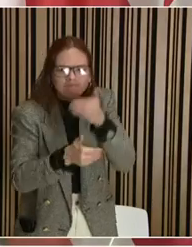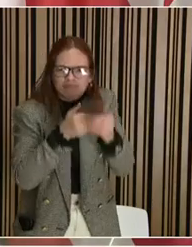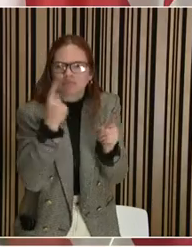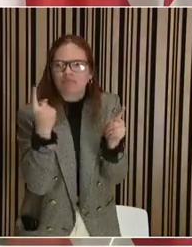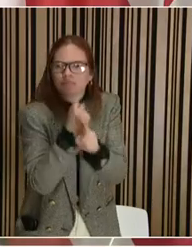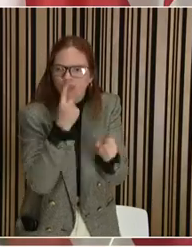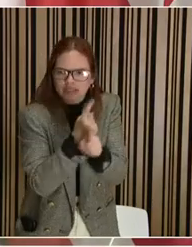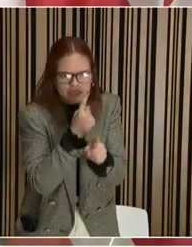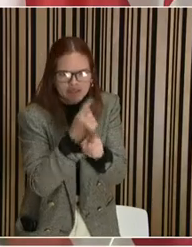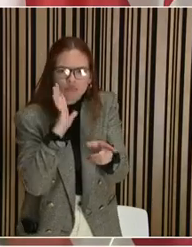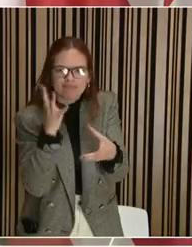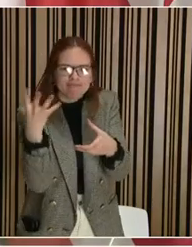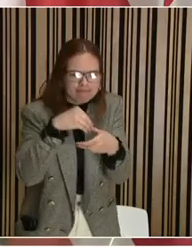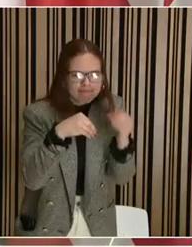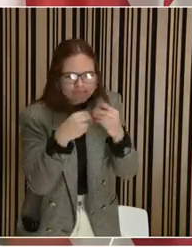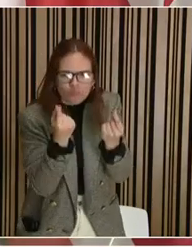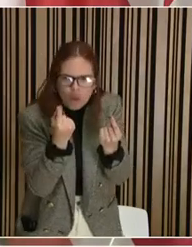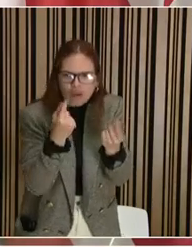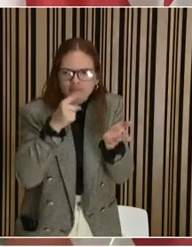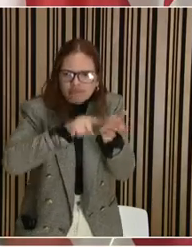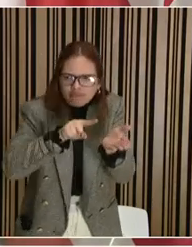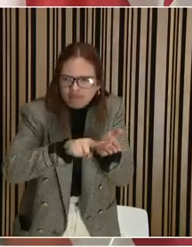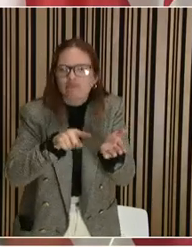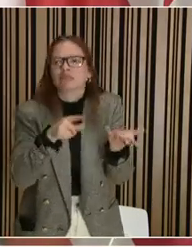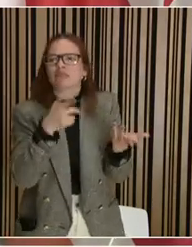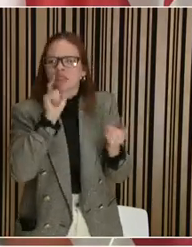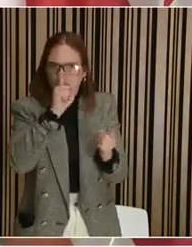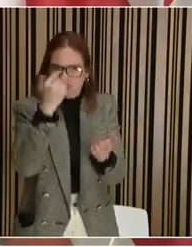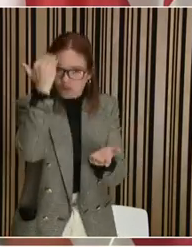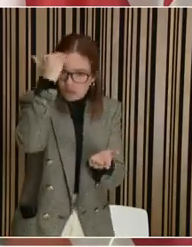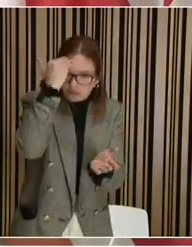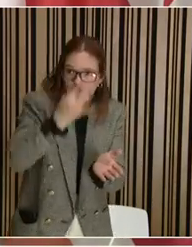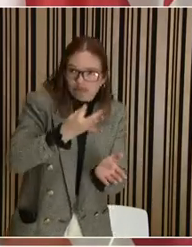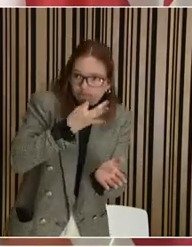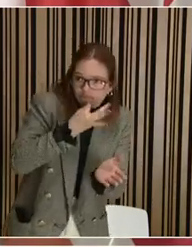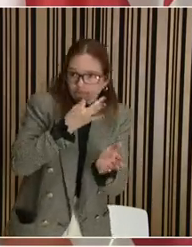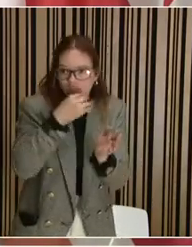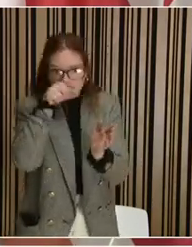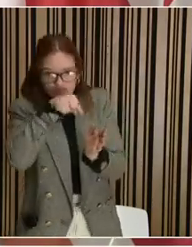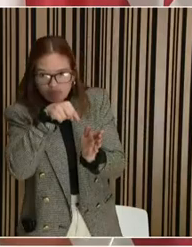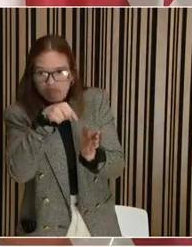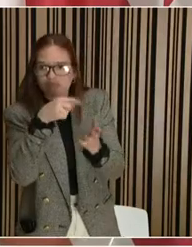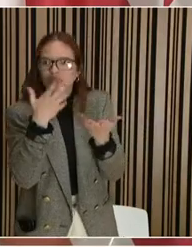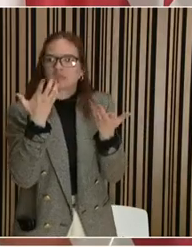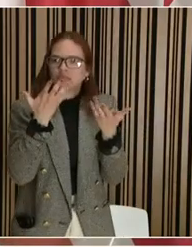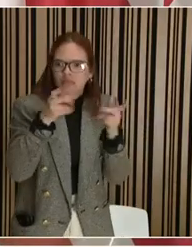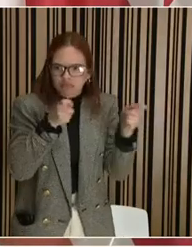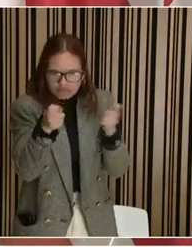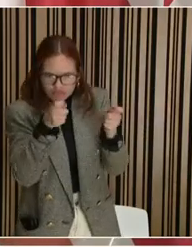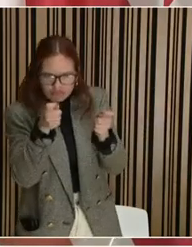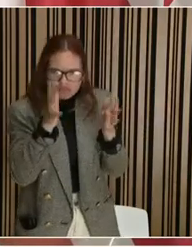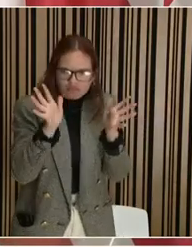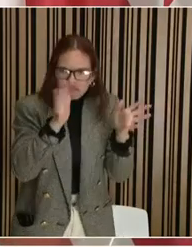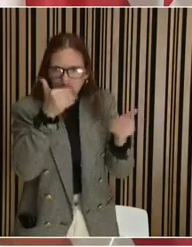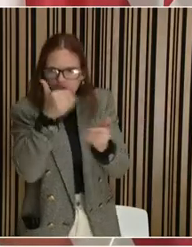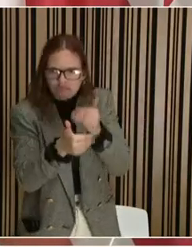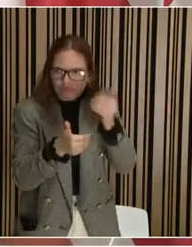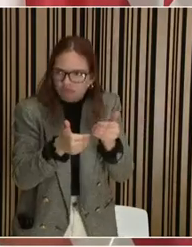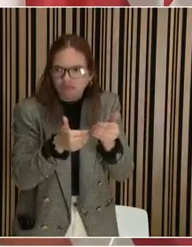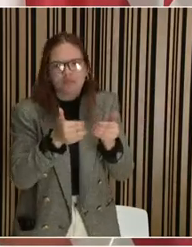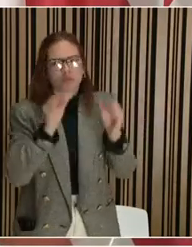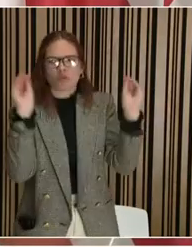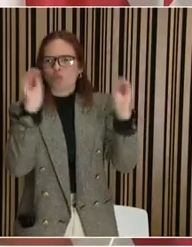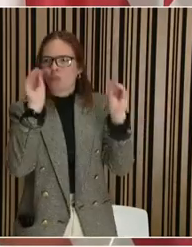that knowledge and skills and investigative jurisdiction to handle that. But there will be no issues within my